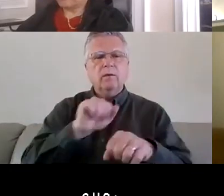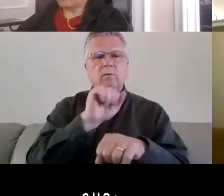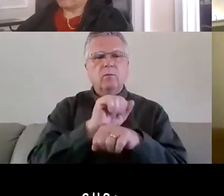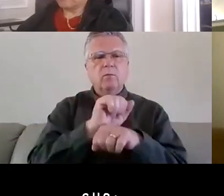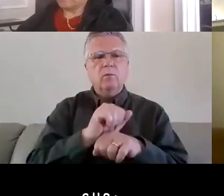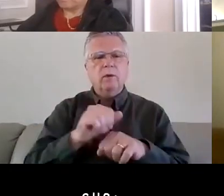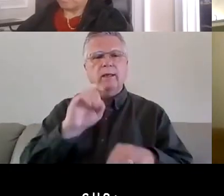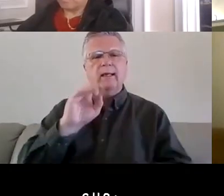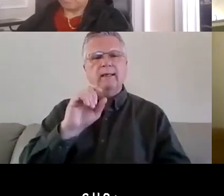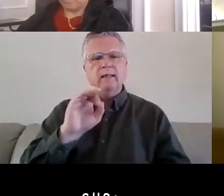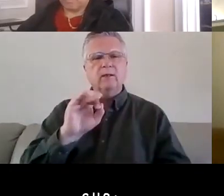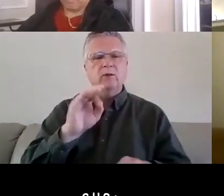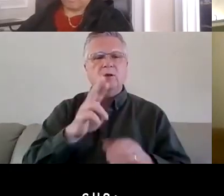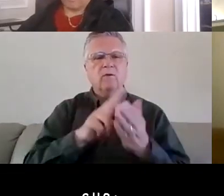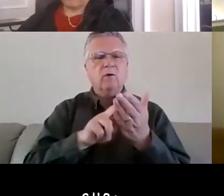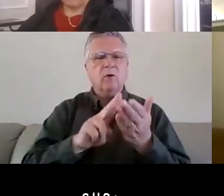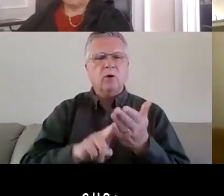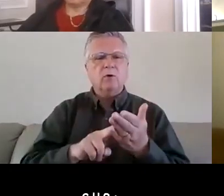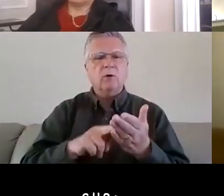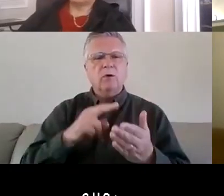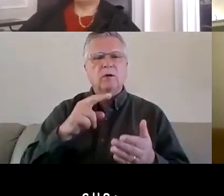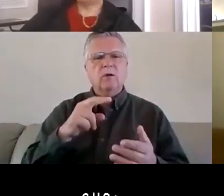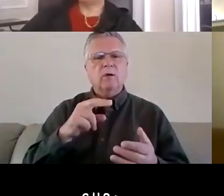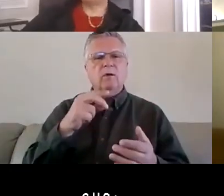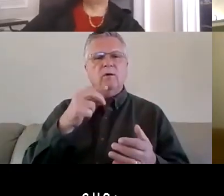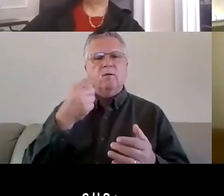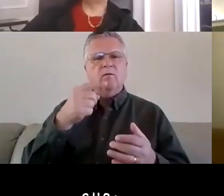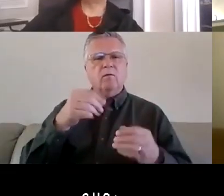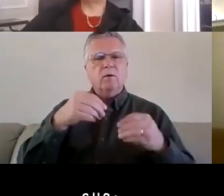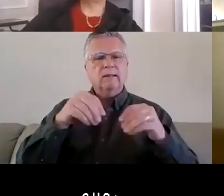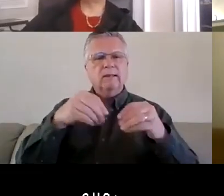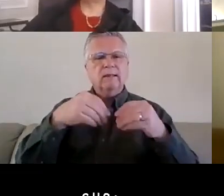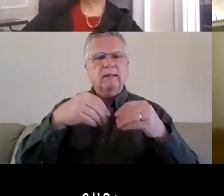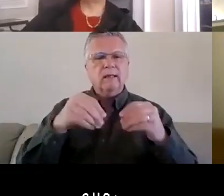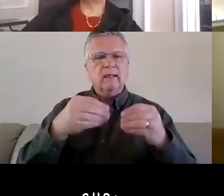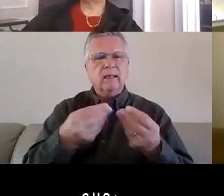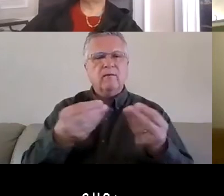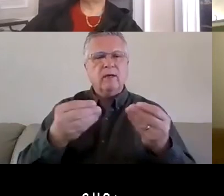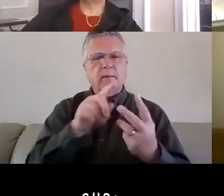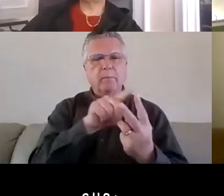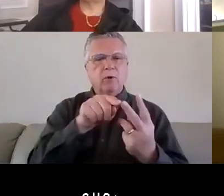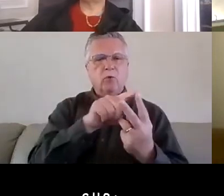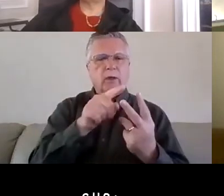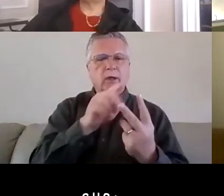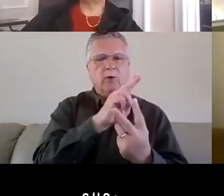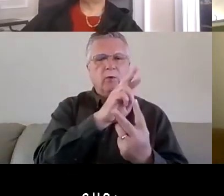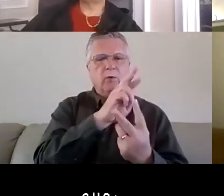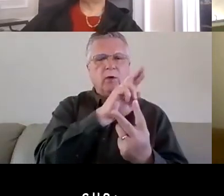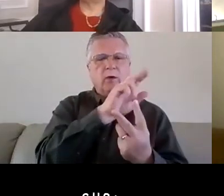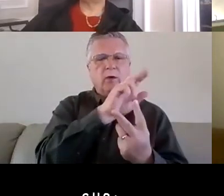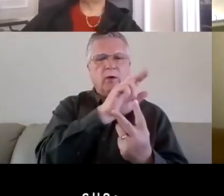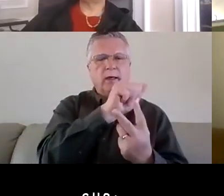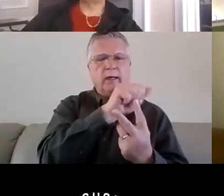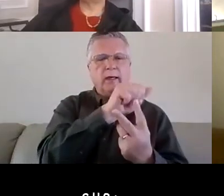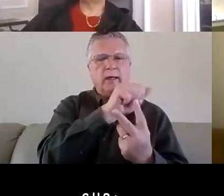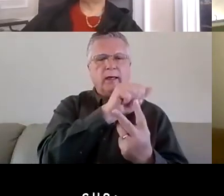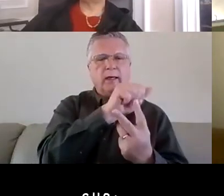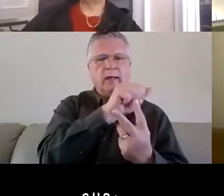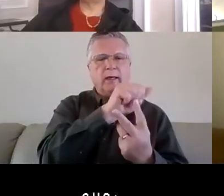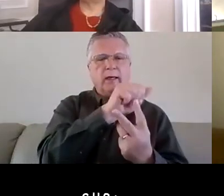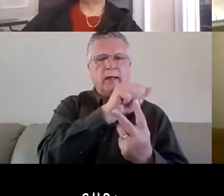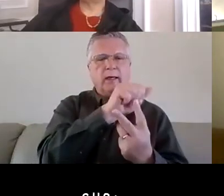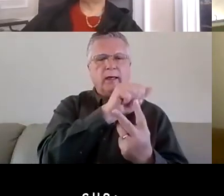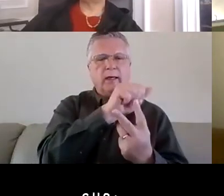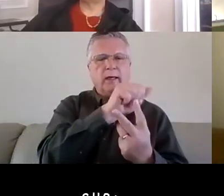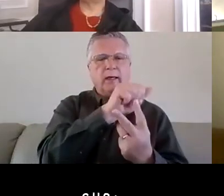of a contract for disposition by sale of land between the URA and 2P110 Cares Inc. or